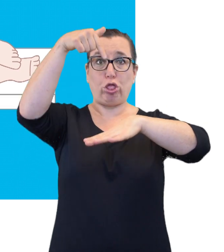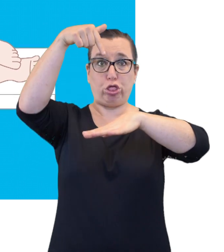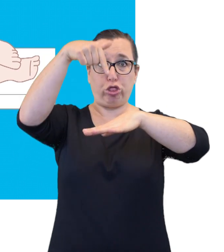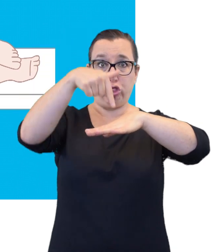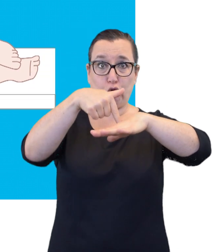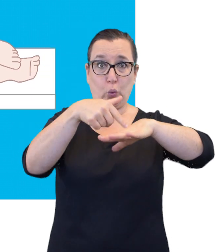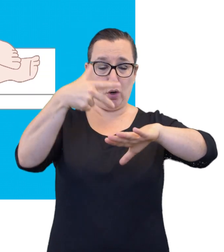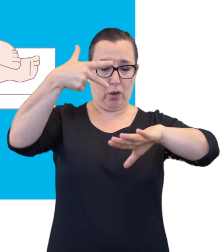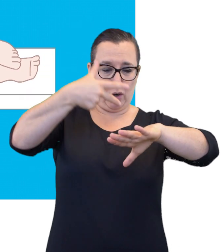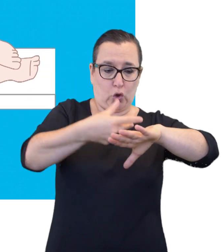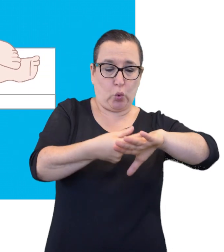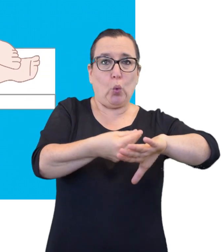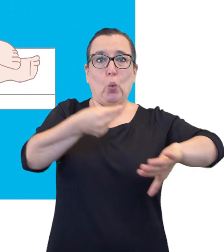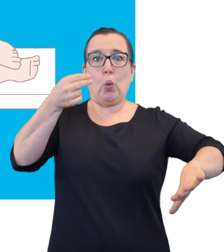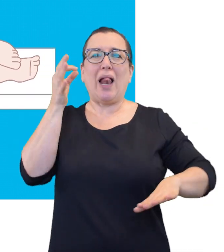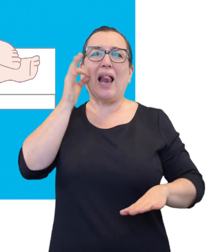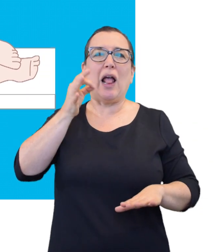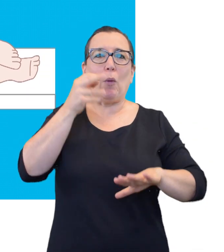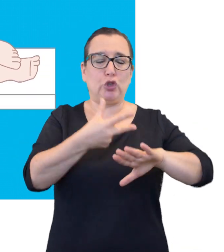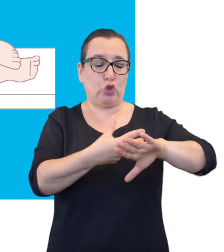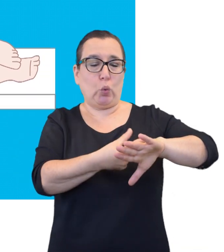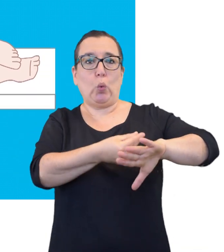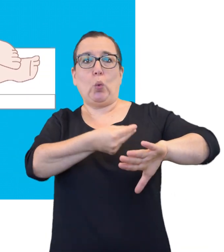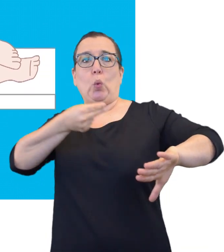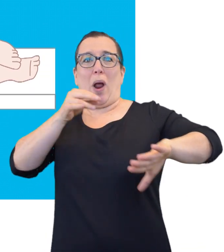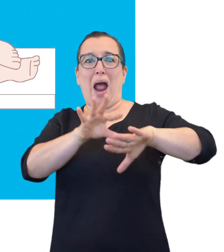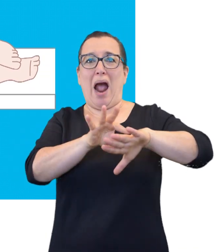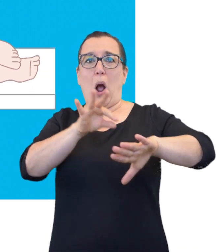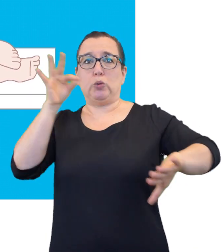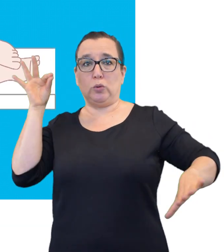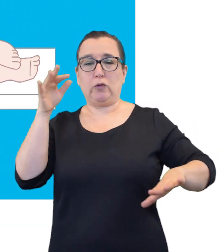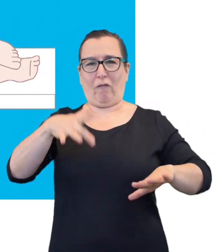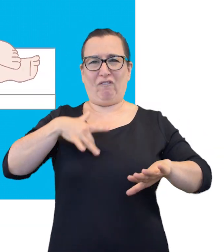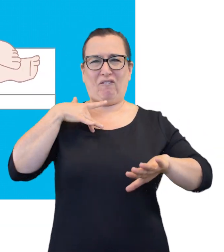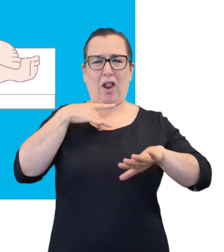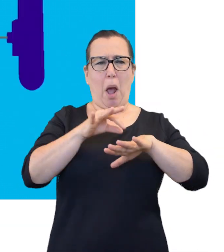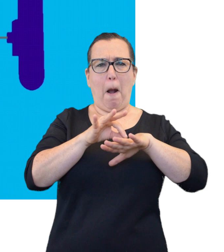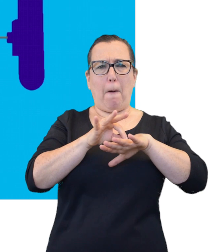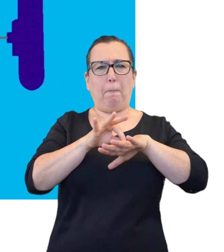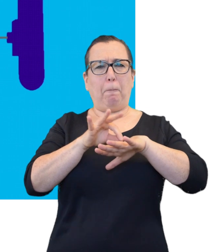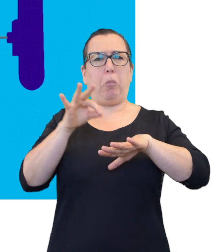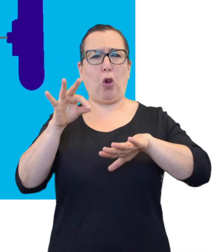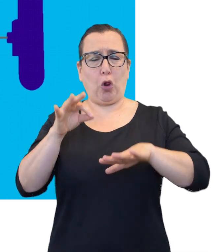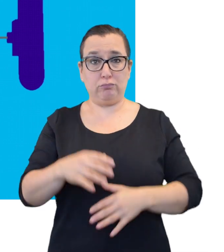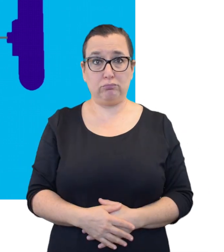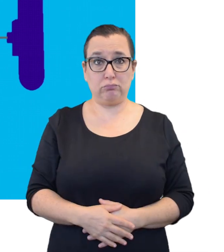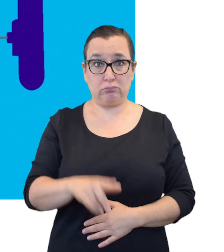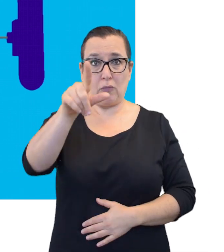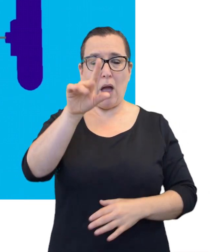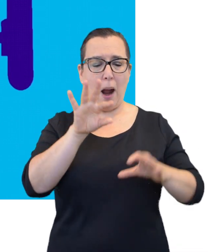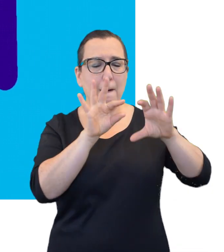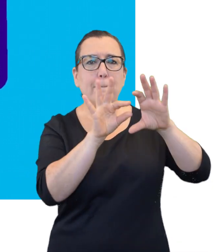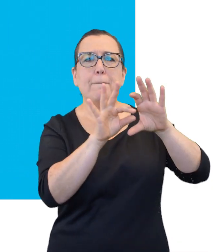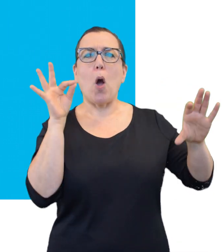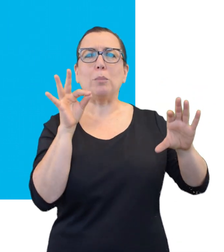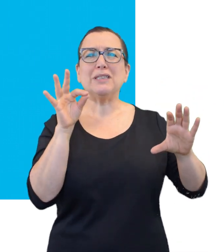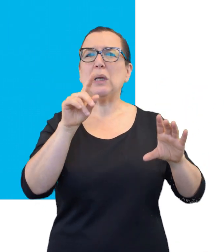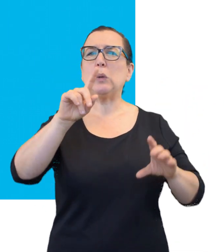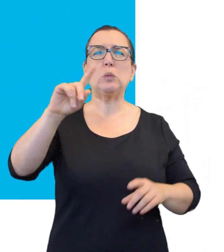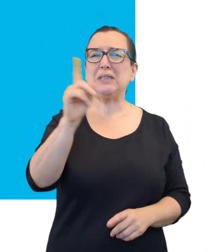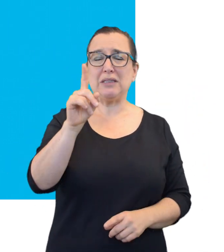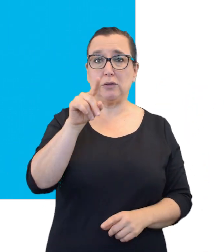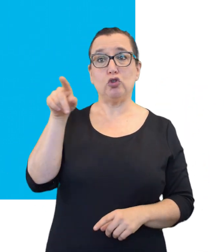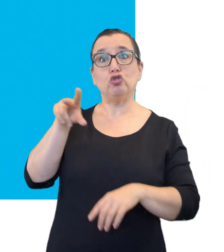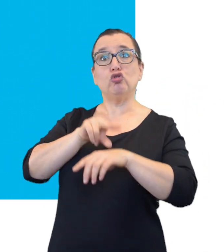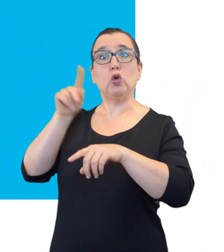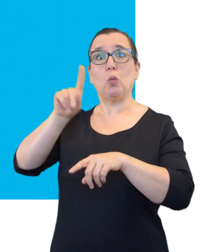draw out some liquid bone marrow. You may feel a pulling sensation as they do this. For a biopsy, your doctor uses a